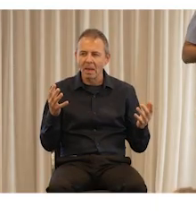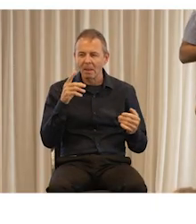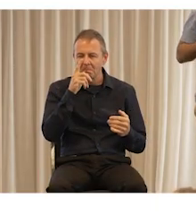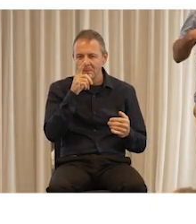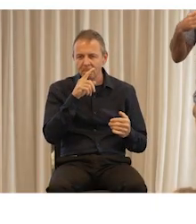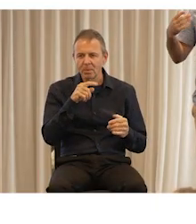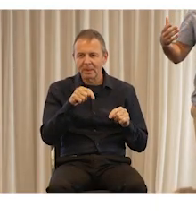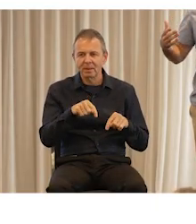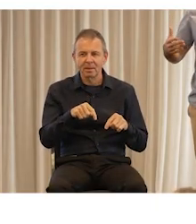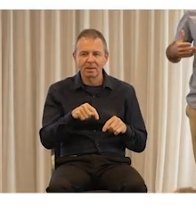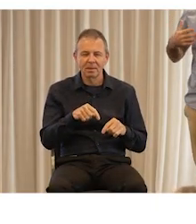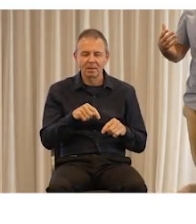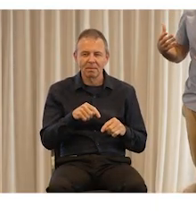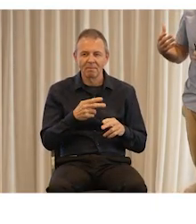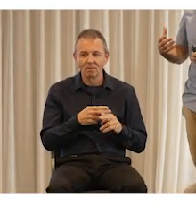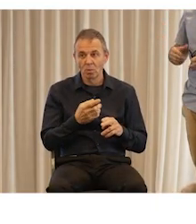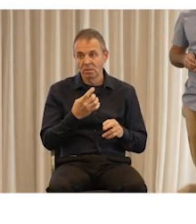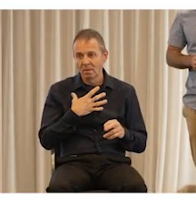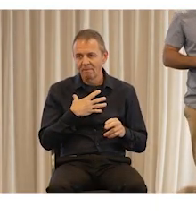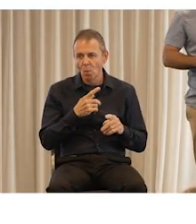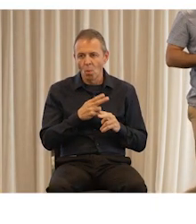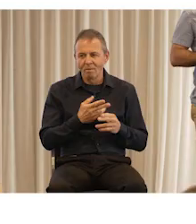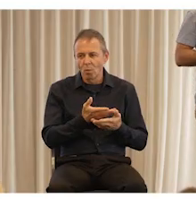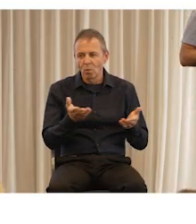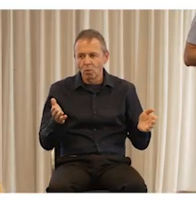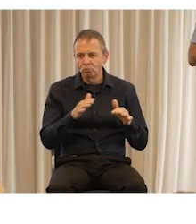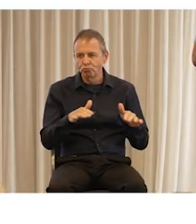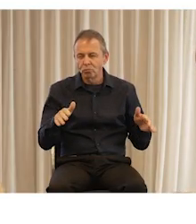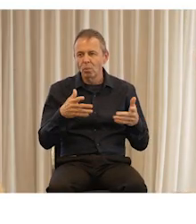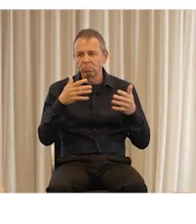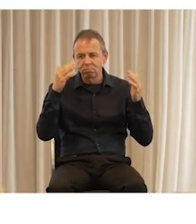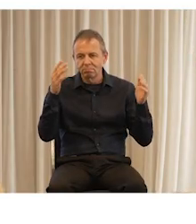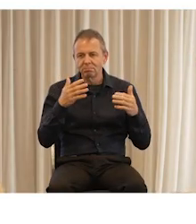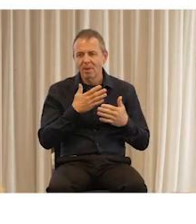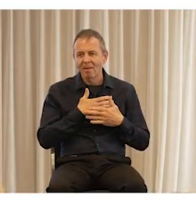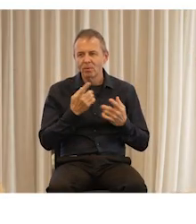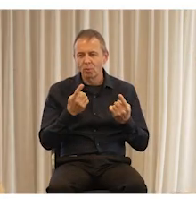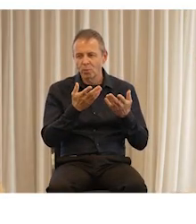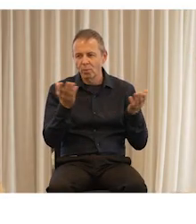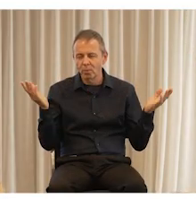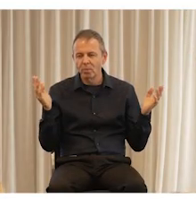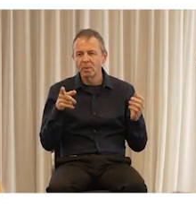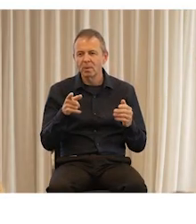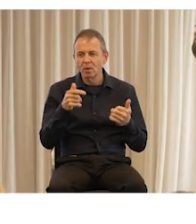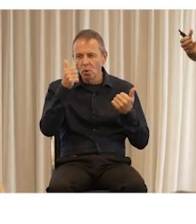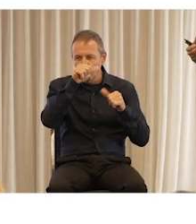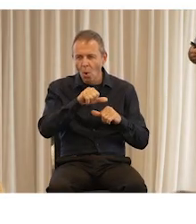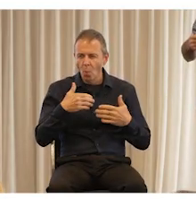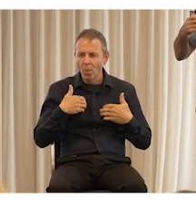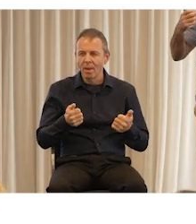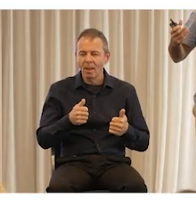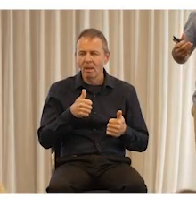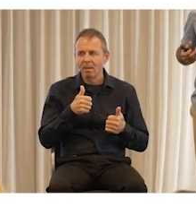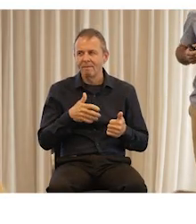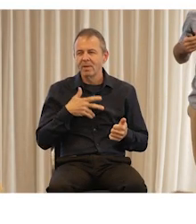like for themselves or your loved one, to be able to be known more intimately is a really great safeguarding